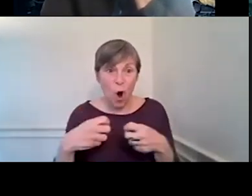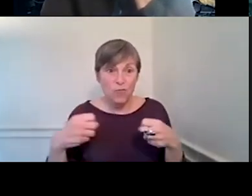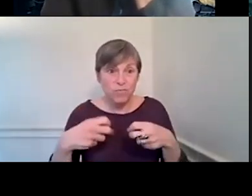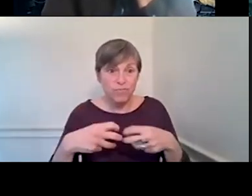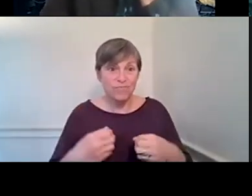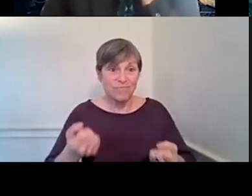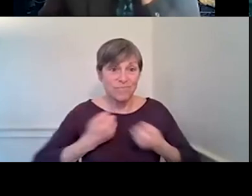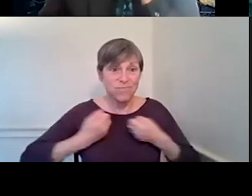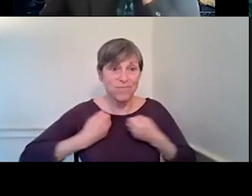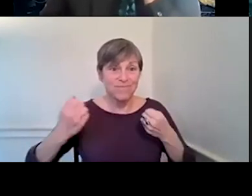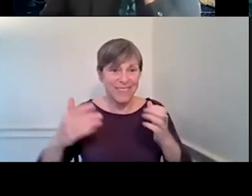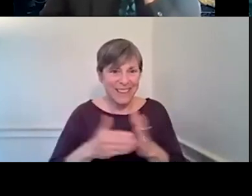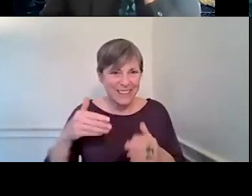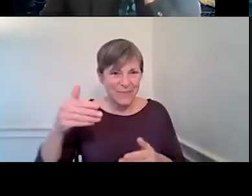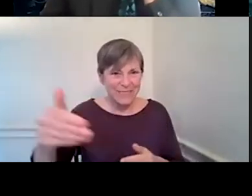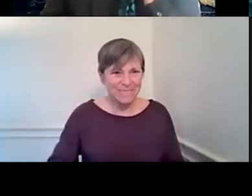self.